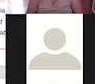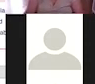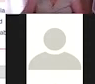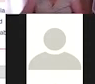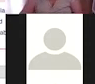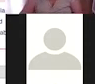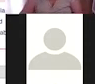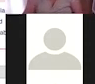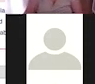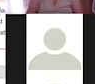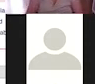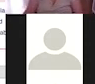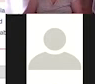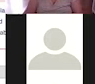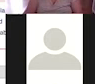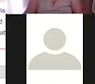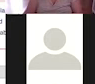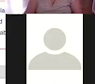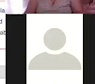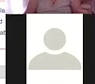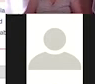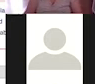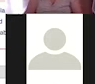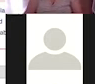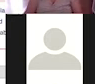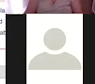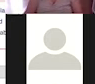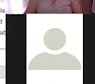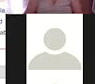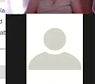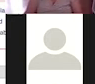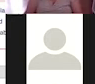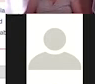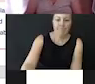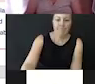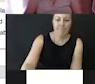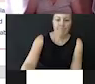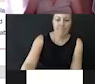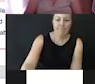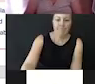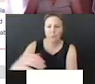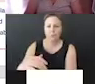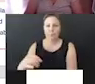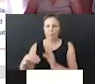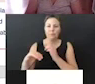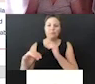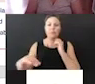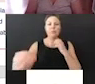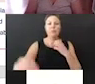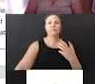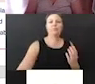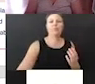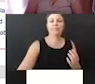preparing in advance all that information per the Know Your Rights checklist on the communication needs, behaviour supports,